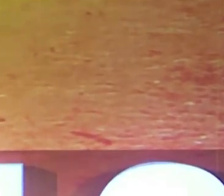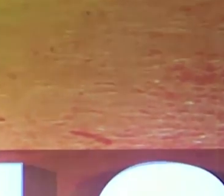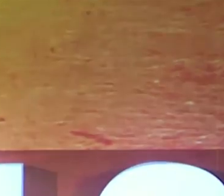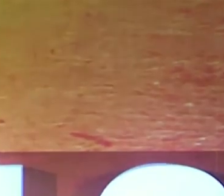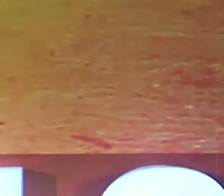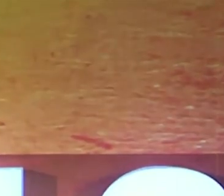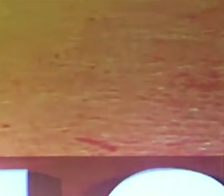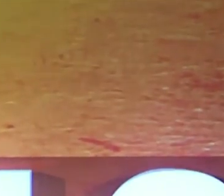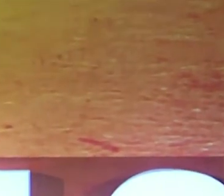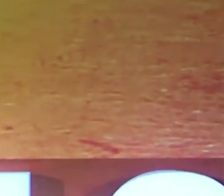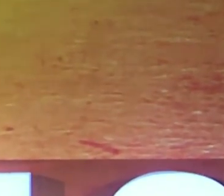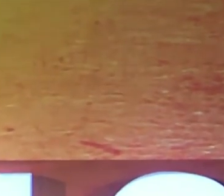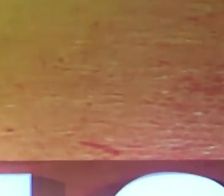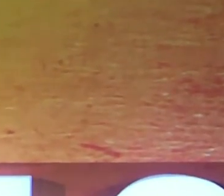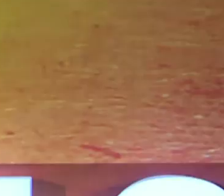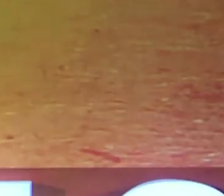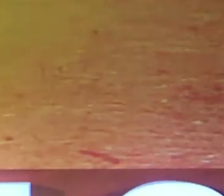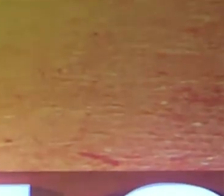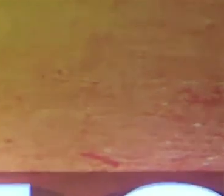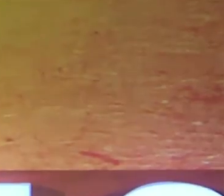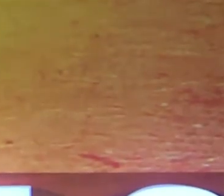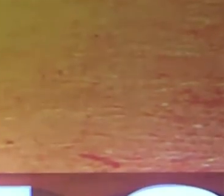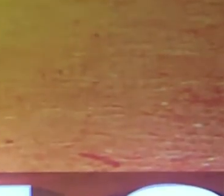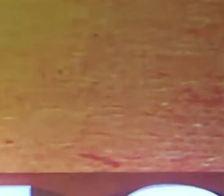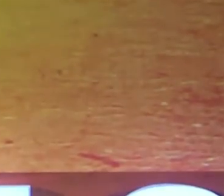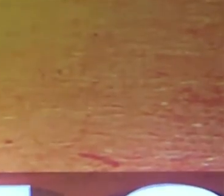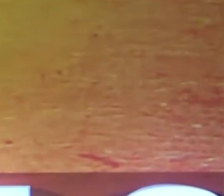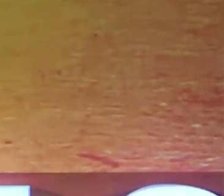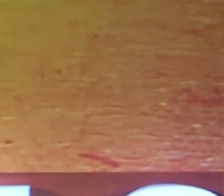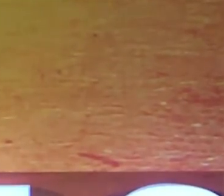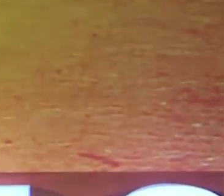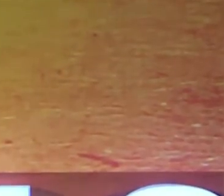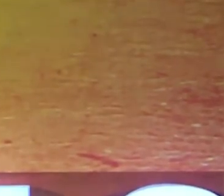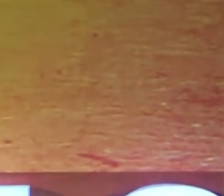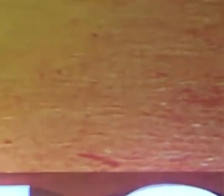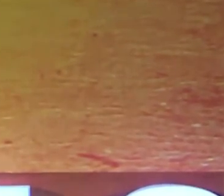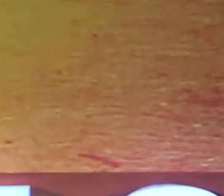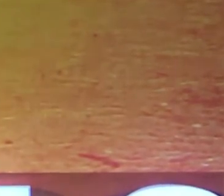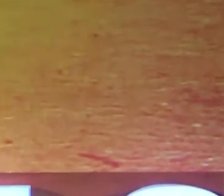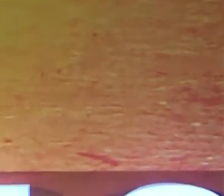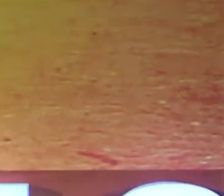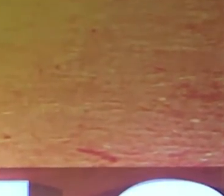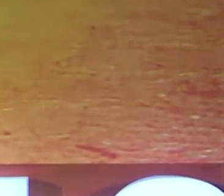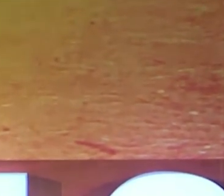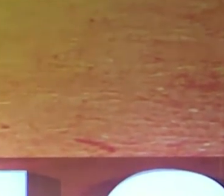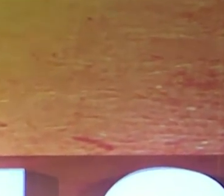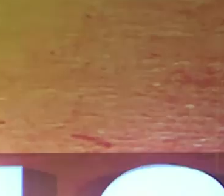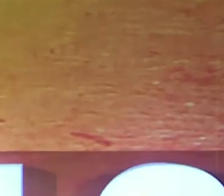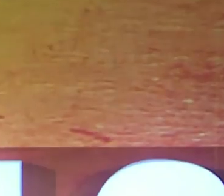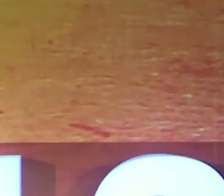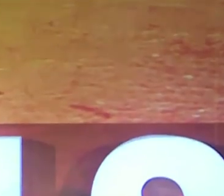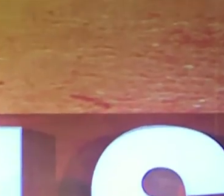Hello everyone, I hope I'm audible to all of you. First of all, let me